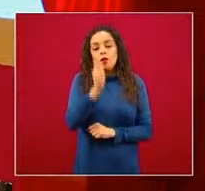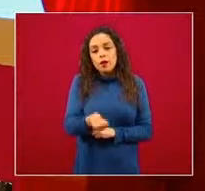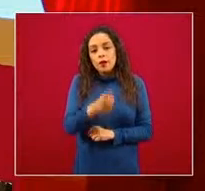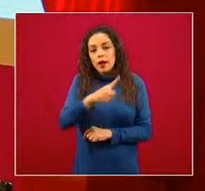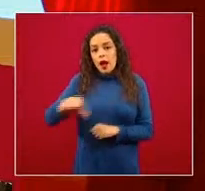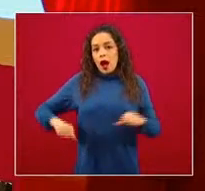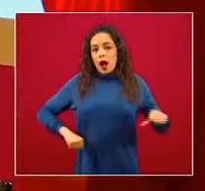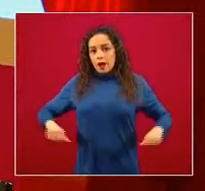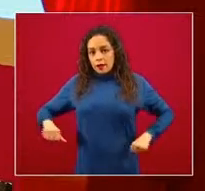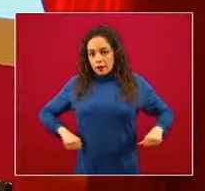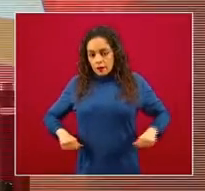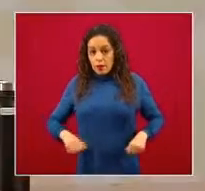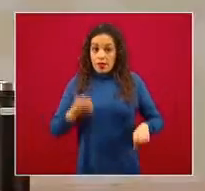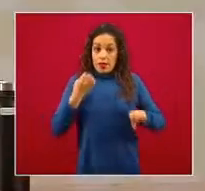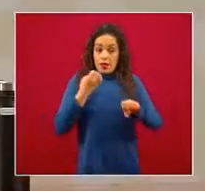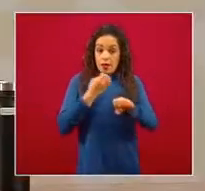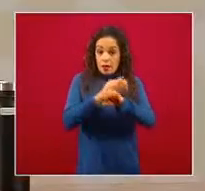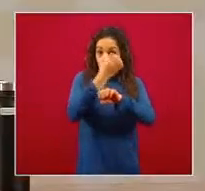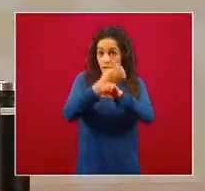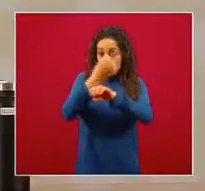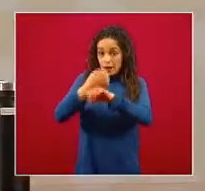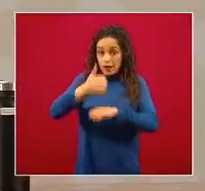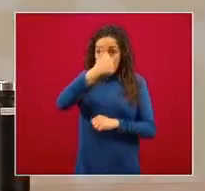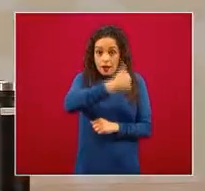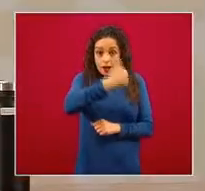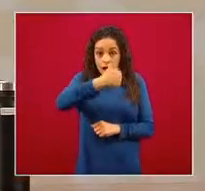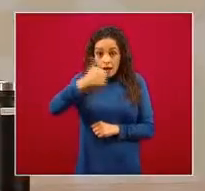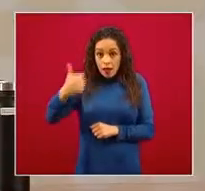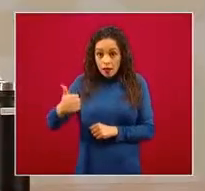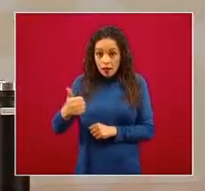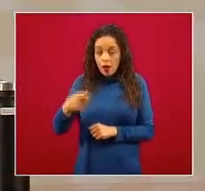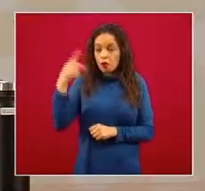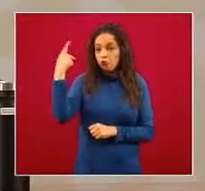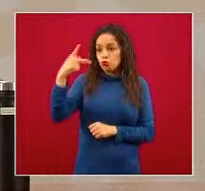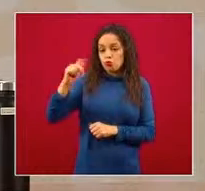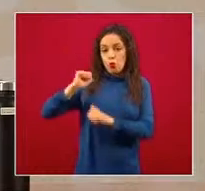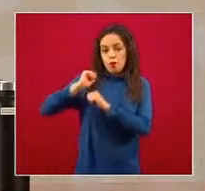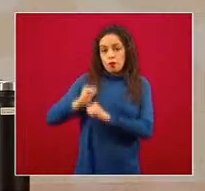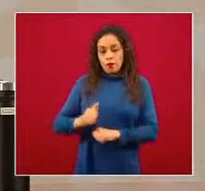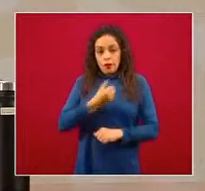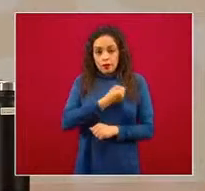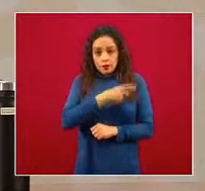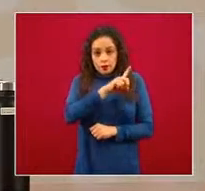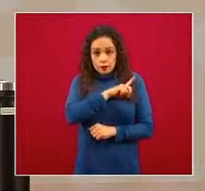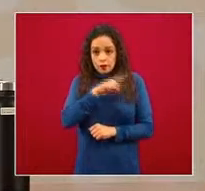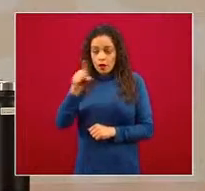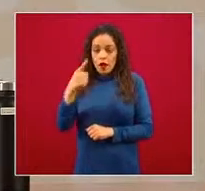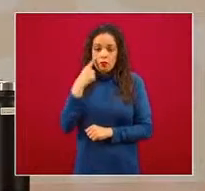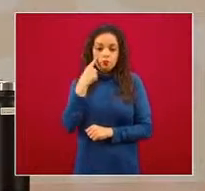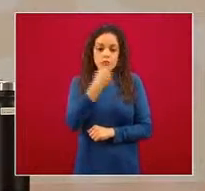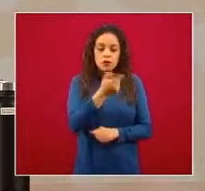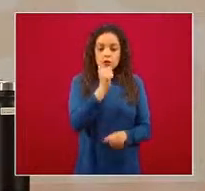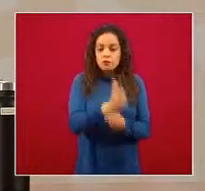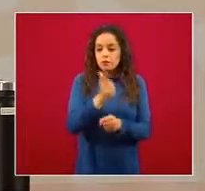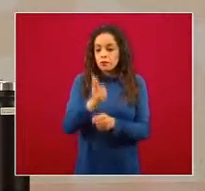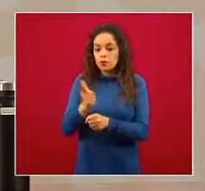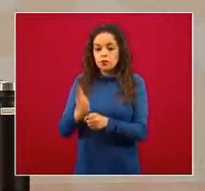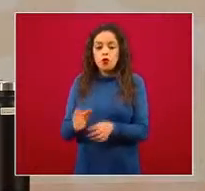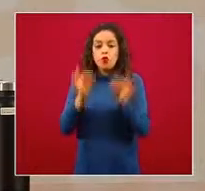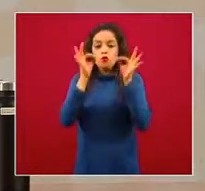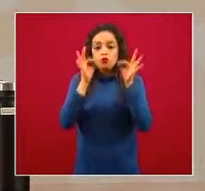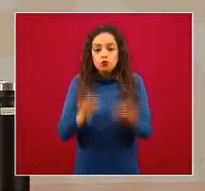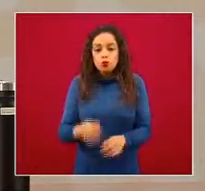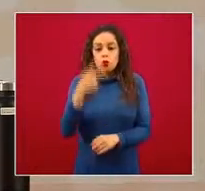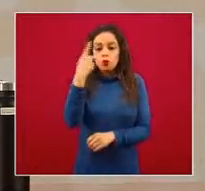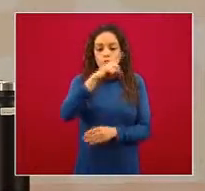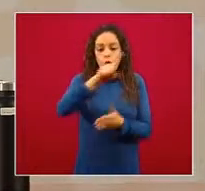activities. Throughout the different states, the sanitary authorities must identify their